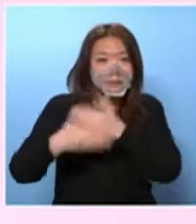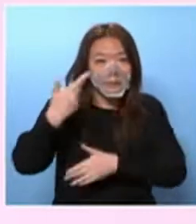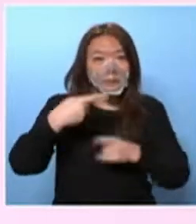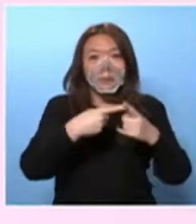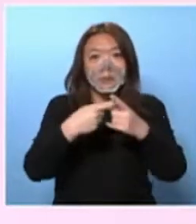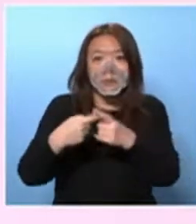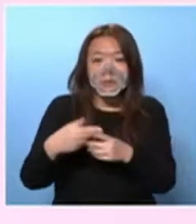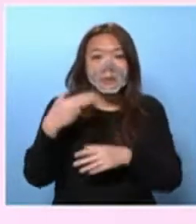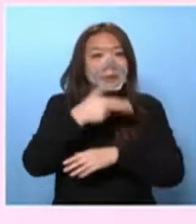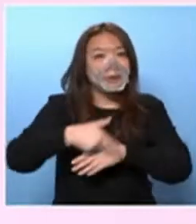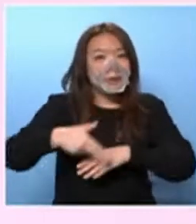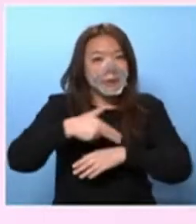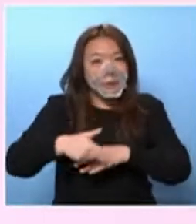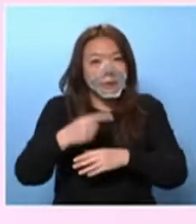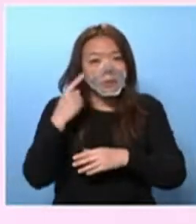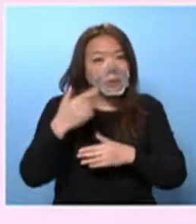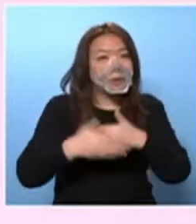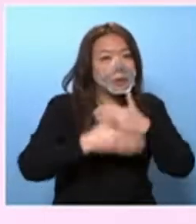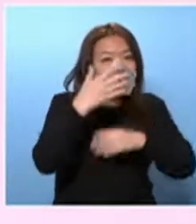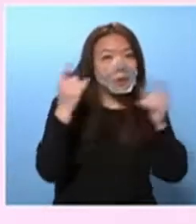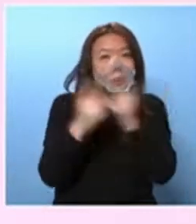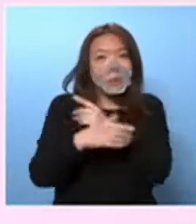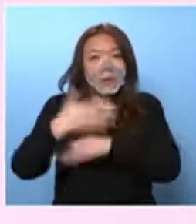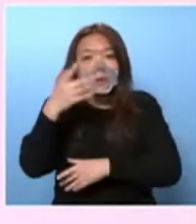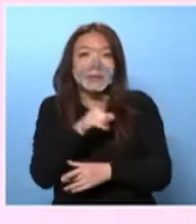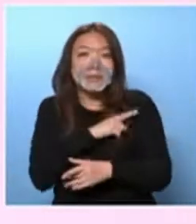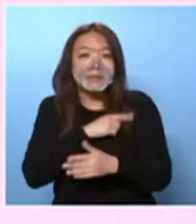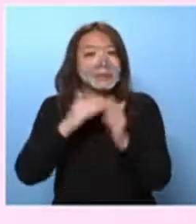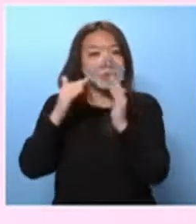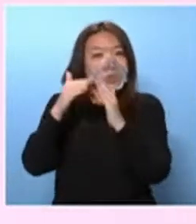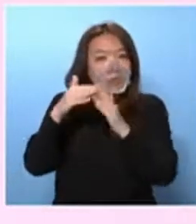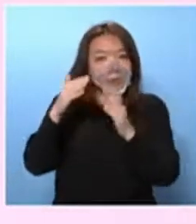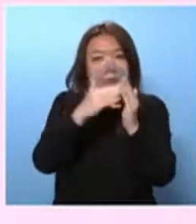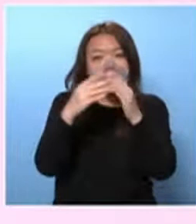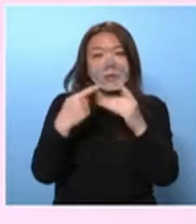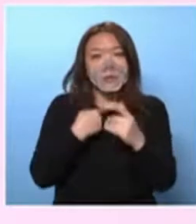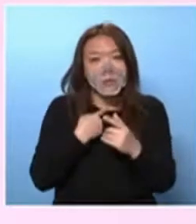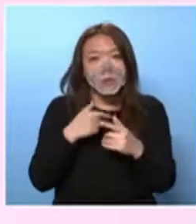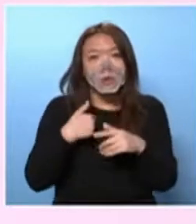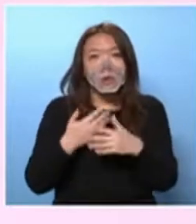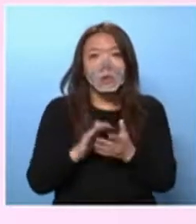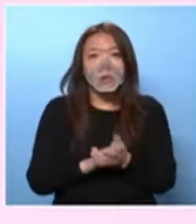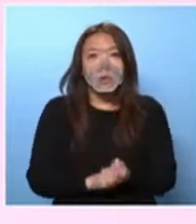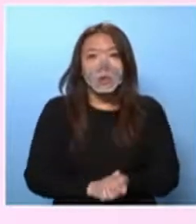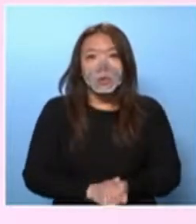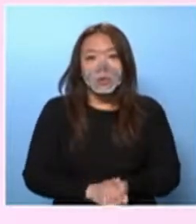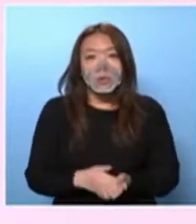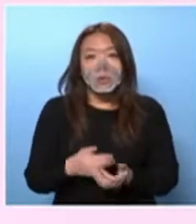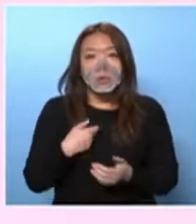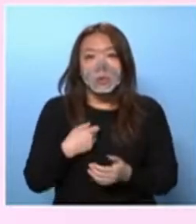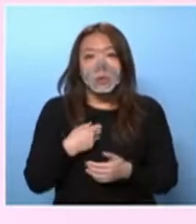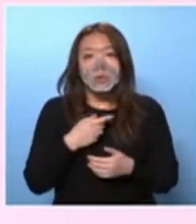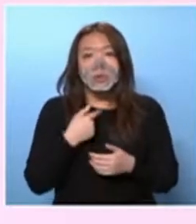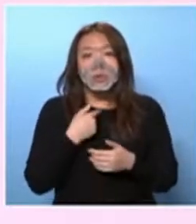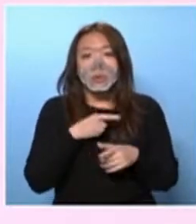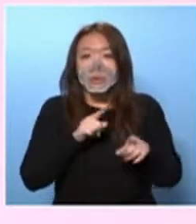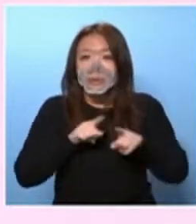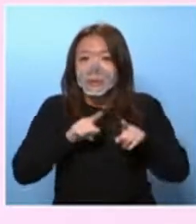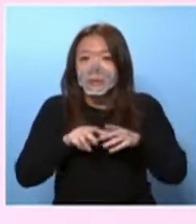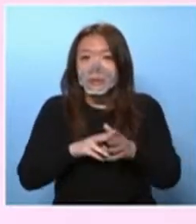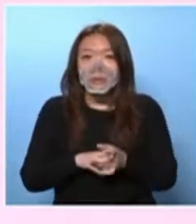first-time home buyers and families seeking self-occupied flat for flat, I have instructed